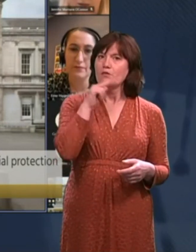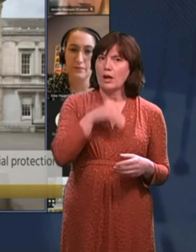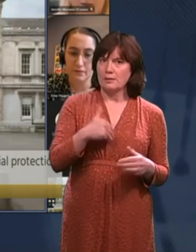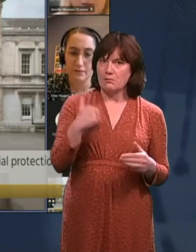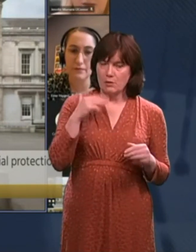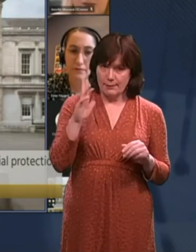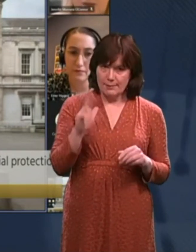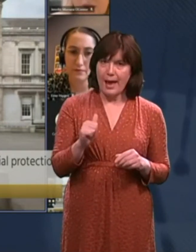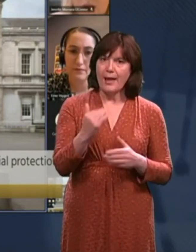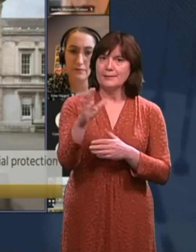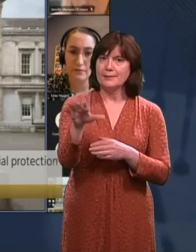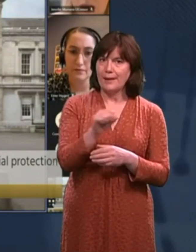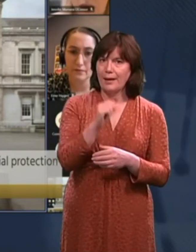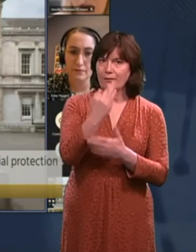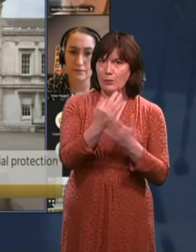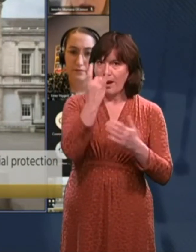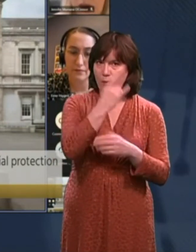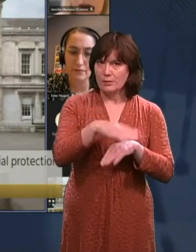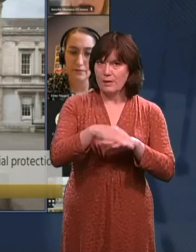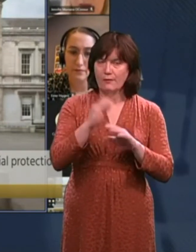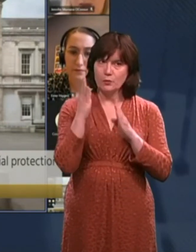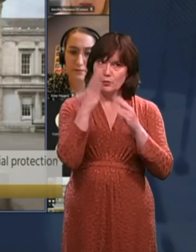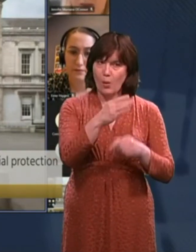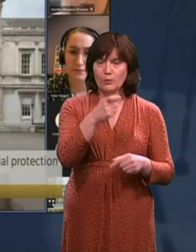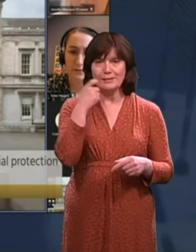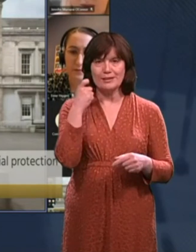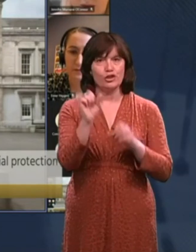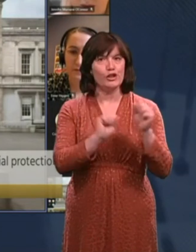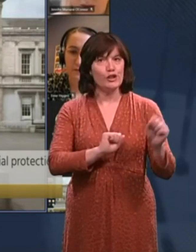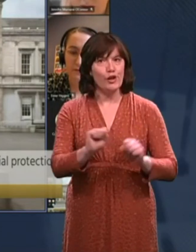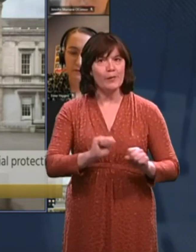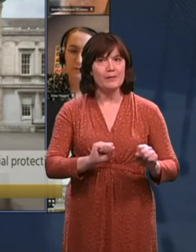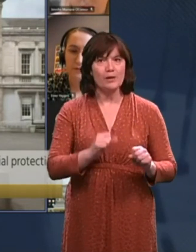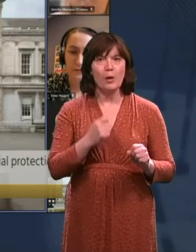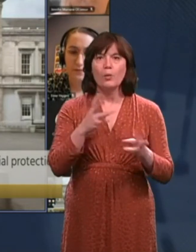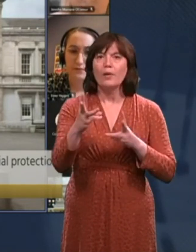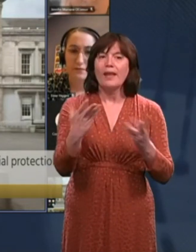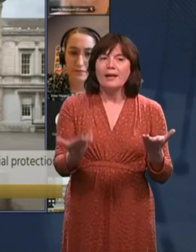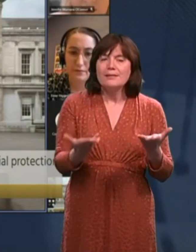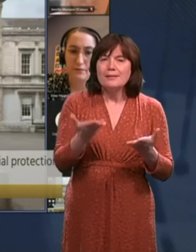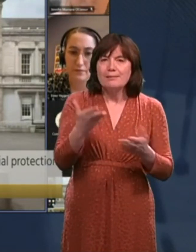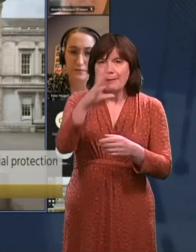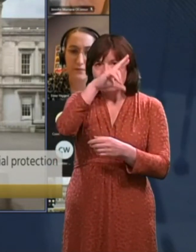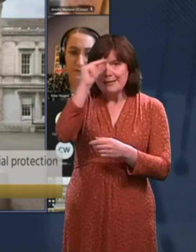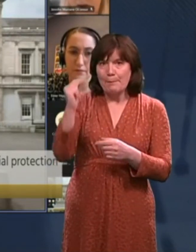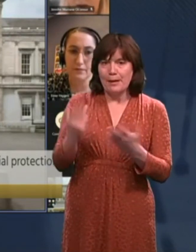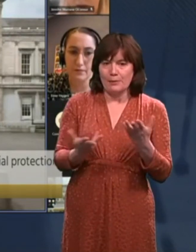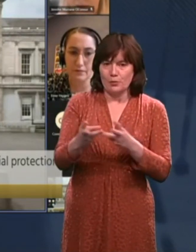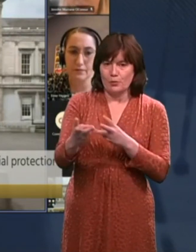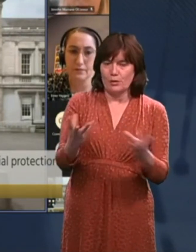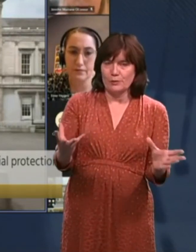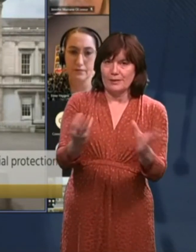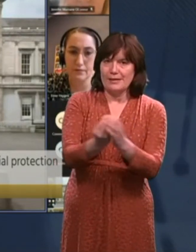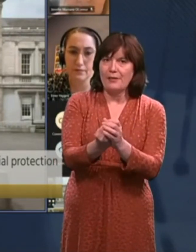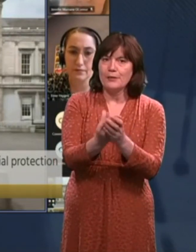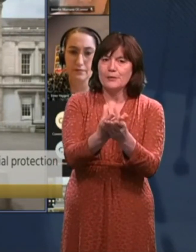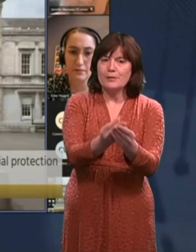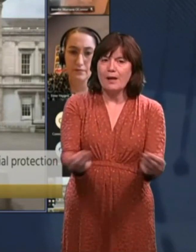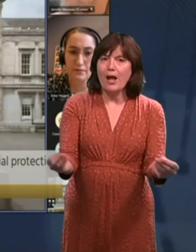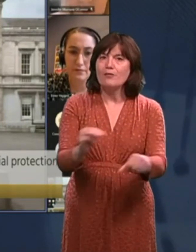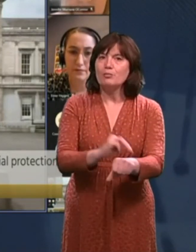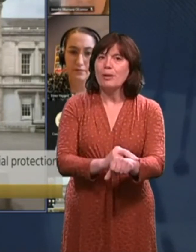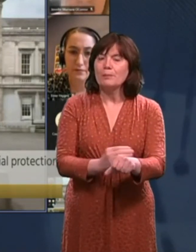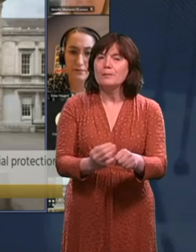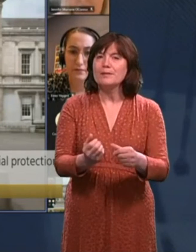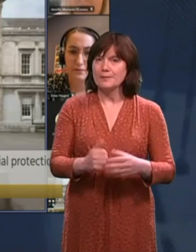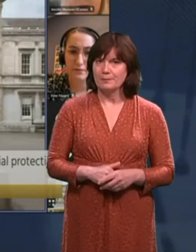to go to attend the service. These are the things we need to do. We need to work together to alleviate some of these problems and to help people and empower